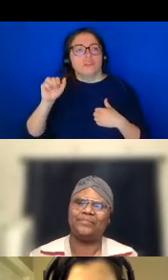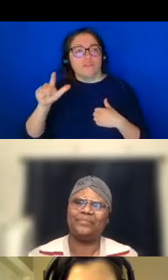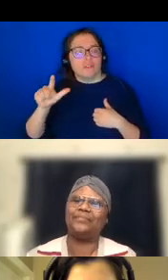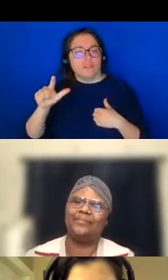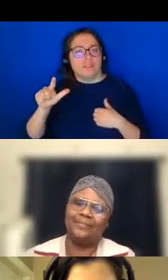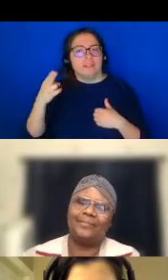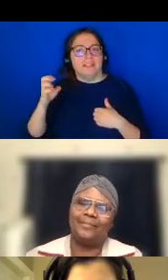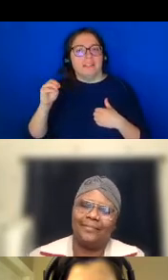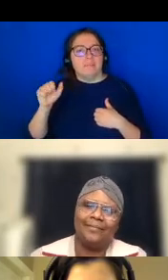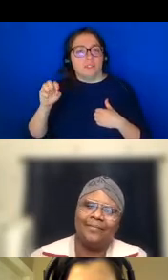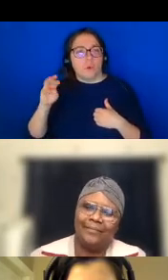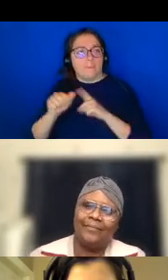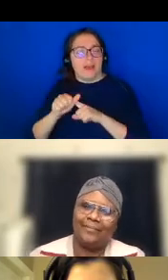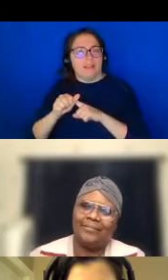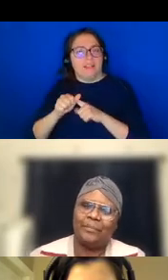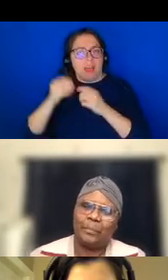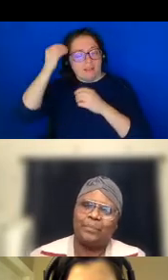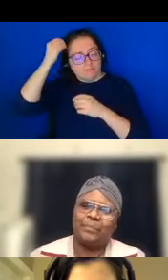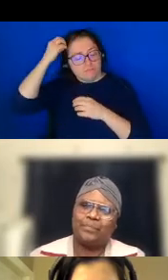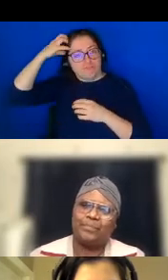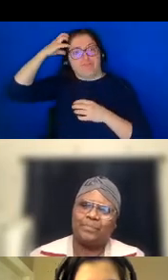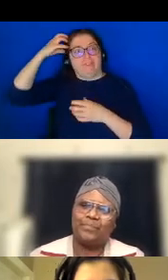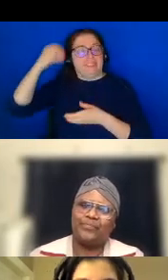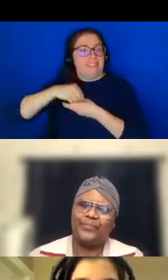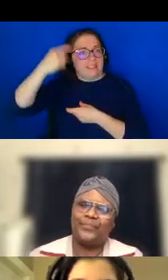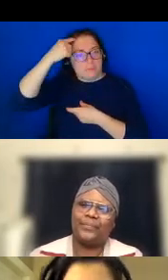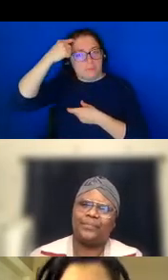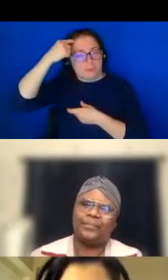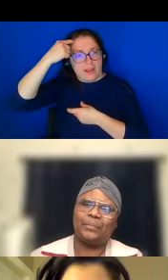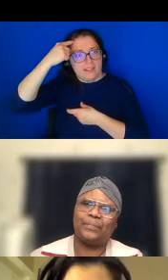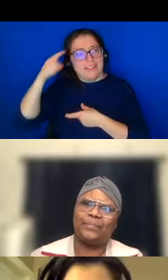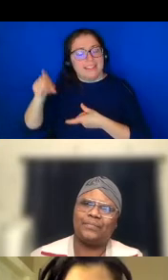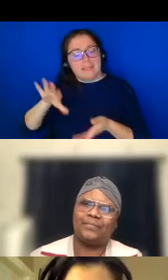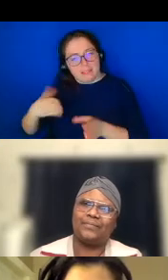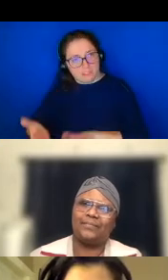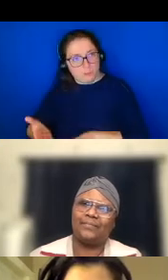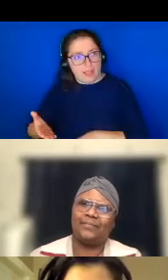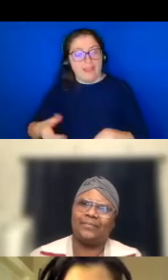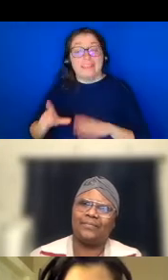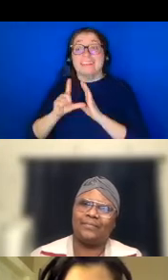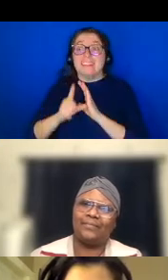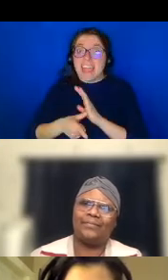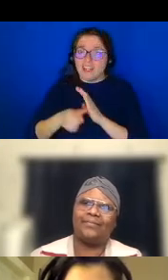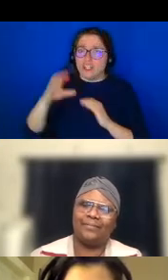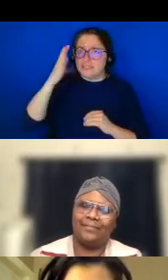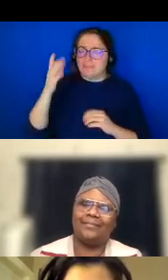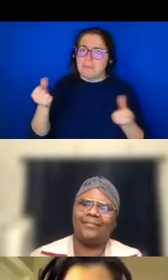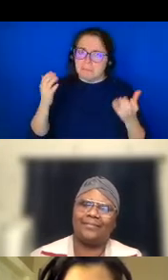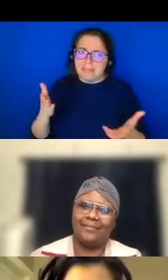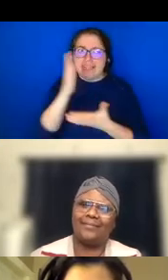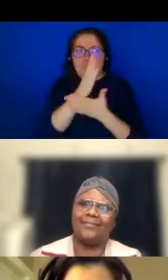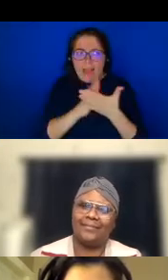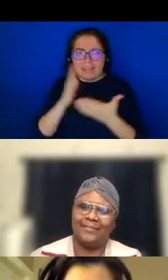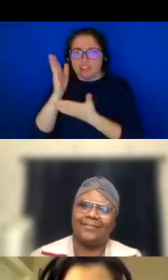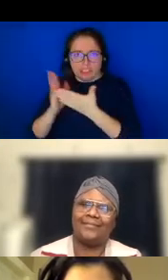away. And then it came out subsequently that there were substantial fractures to